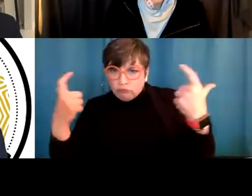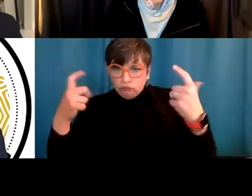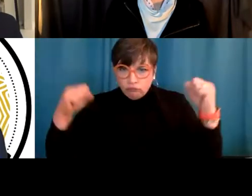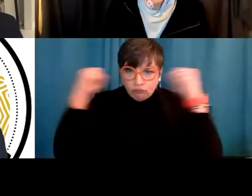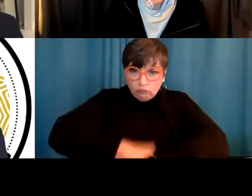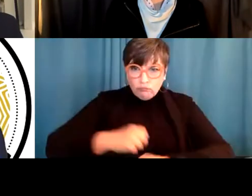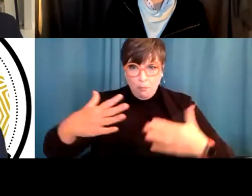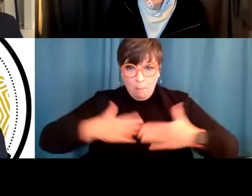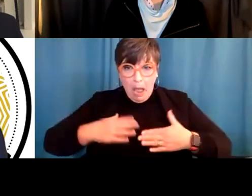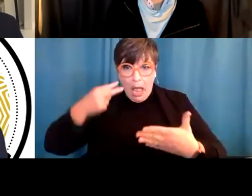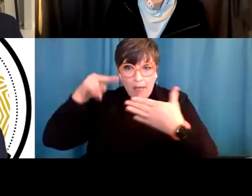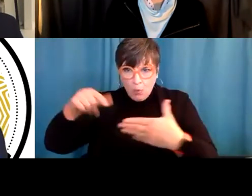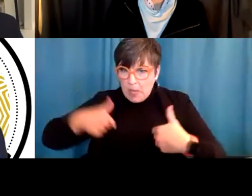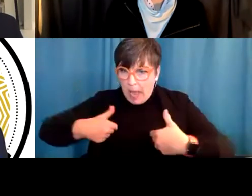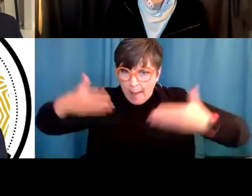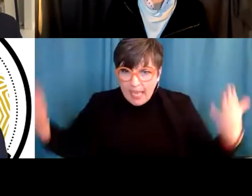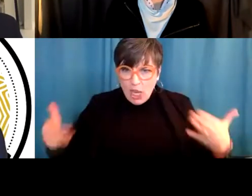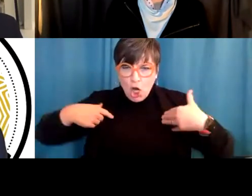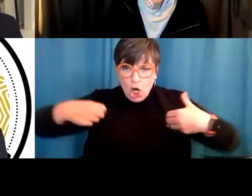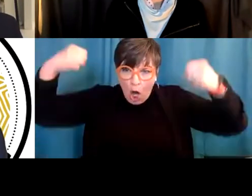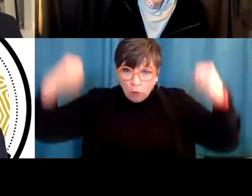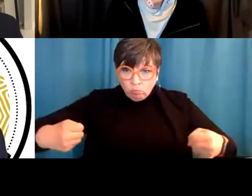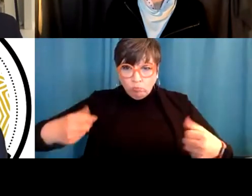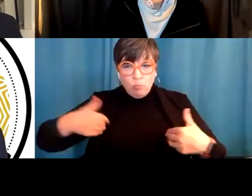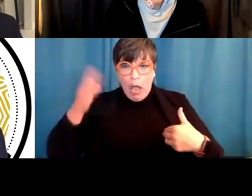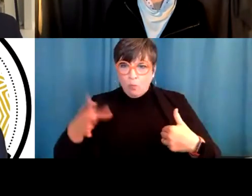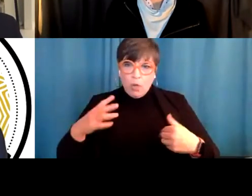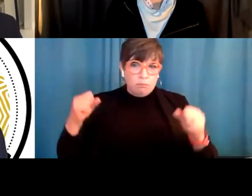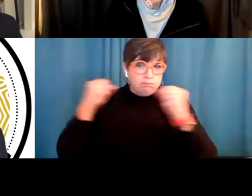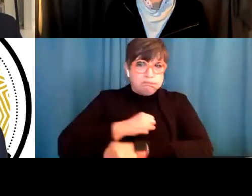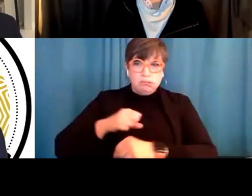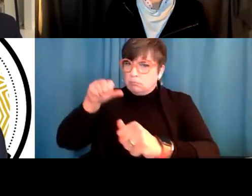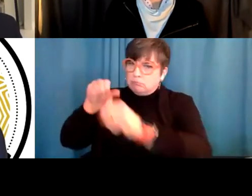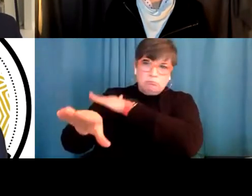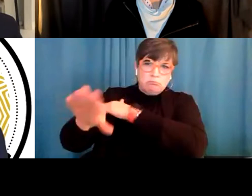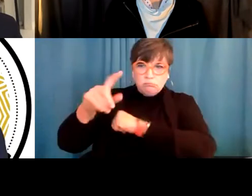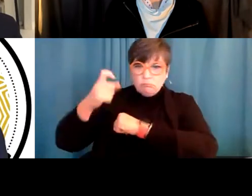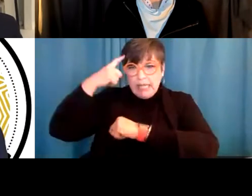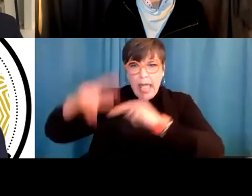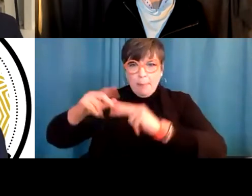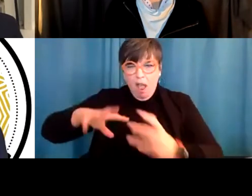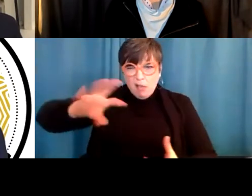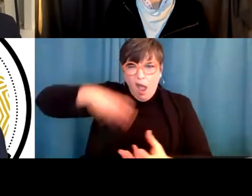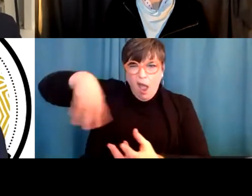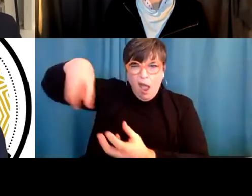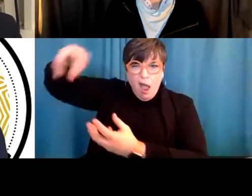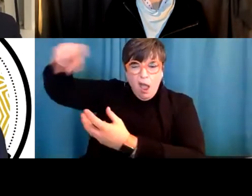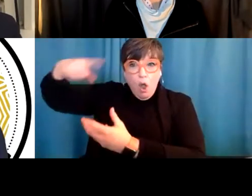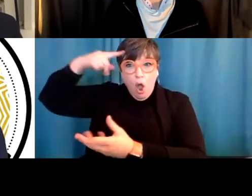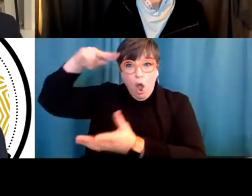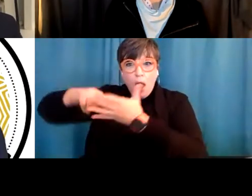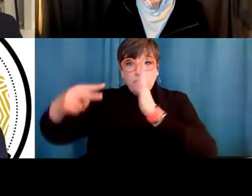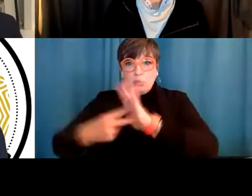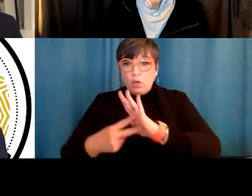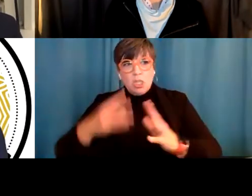to, you know, storm the Capitol and to create this havoc and chaos to remind America